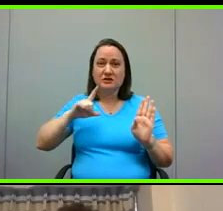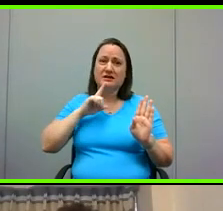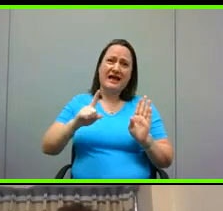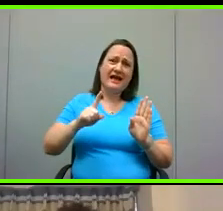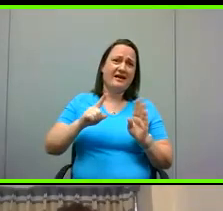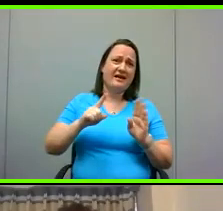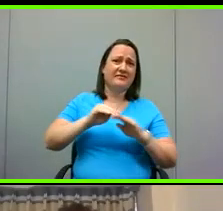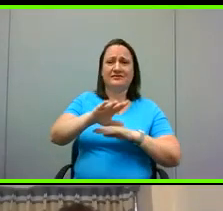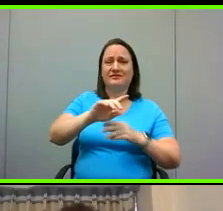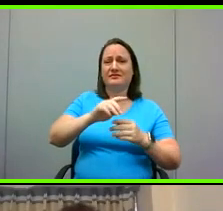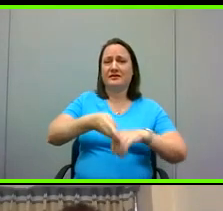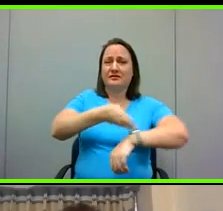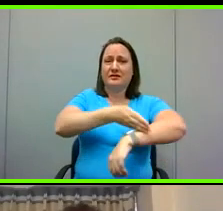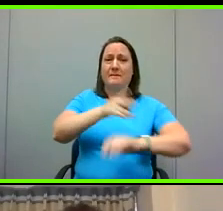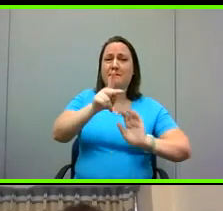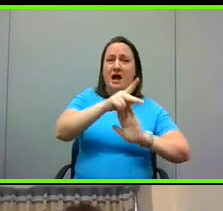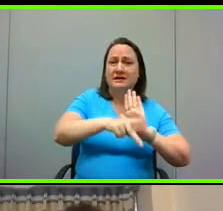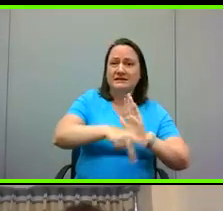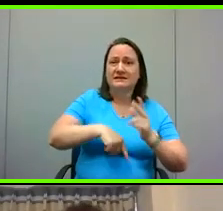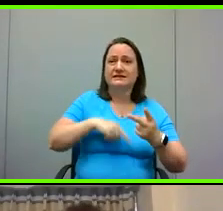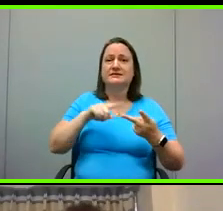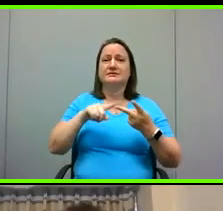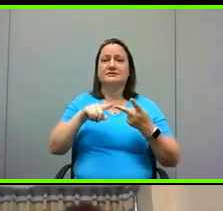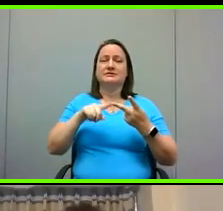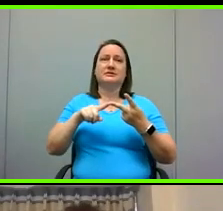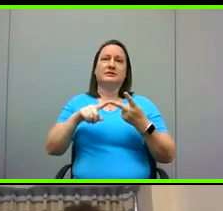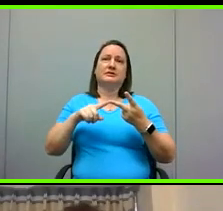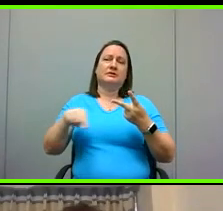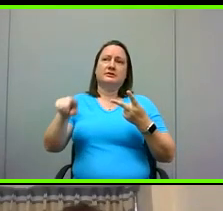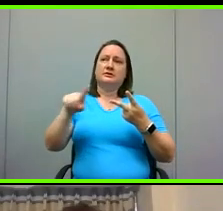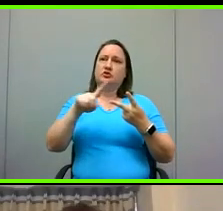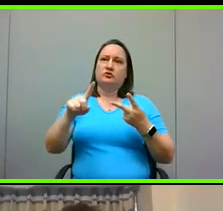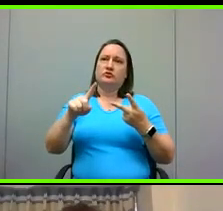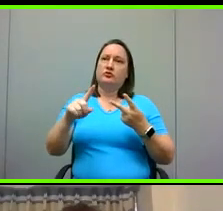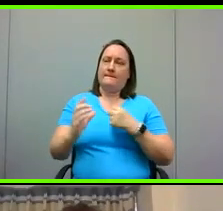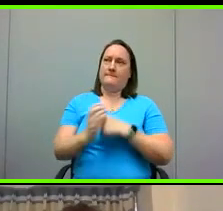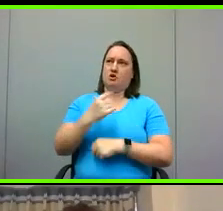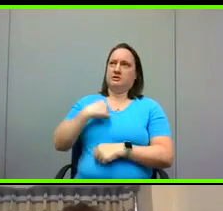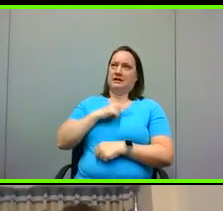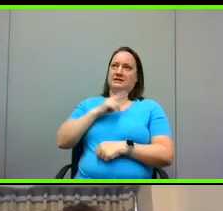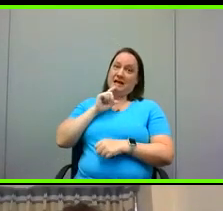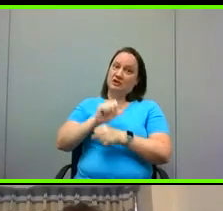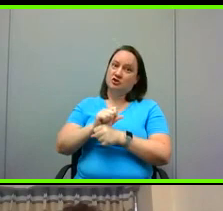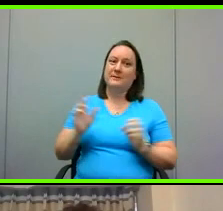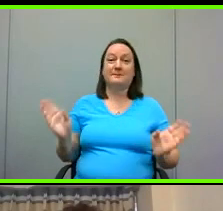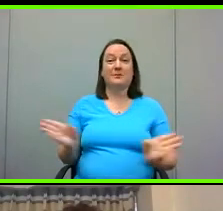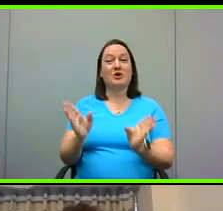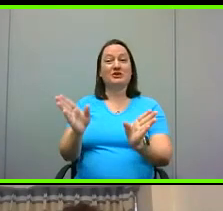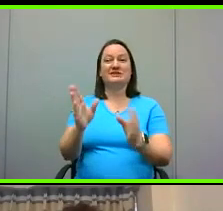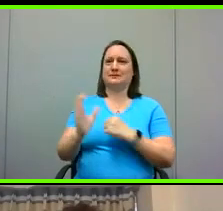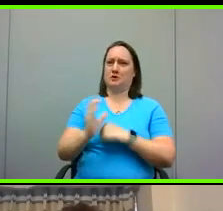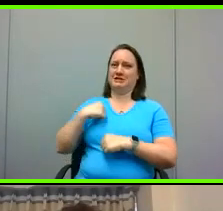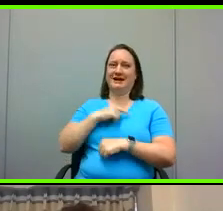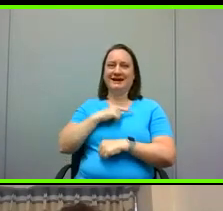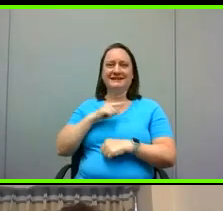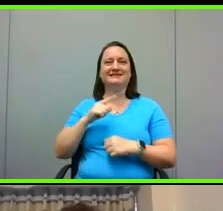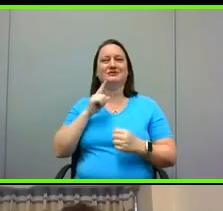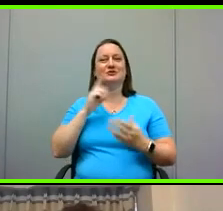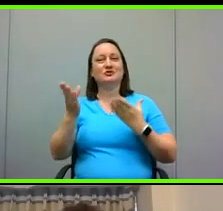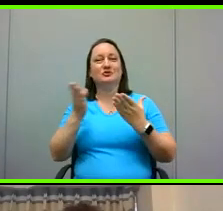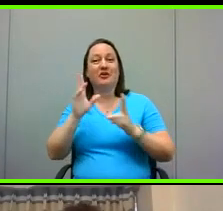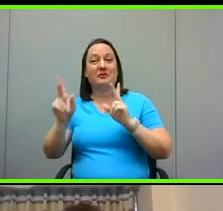policies. You've talked about, you pushed us actually to look at serving individuals outside